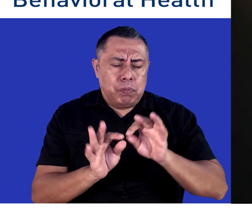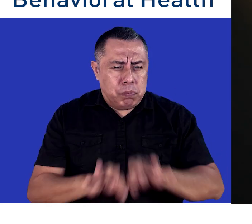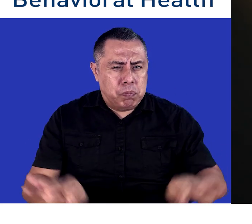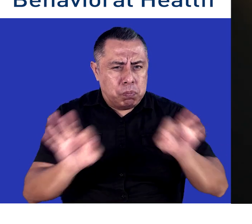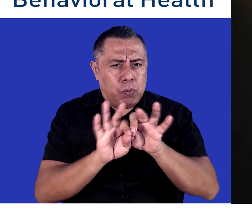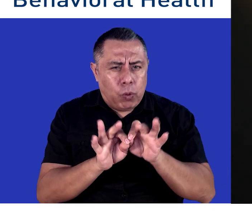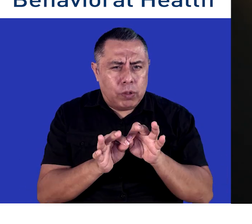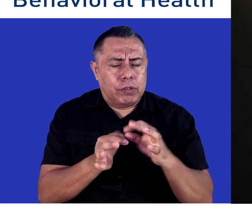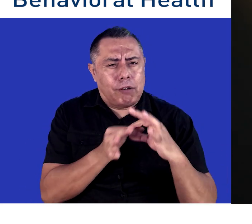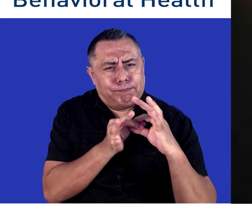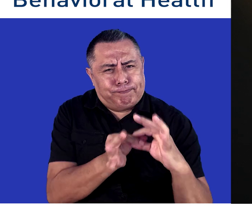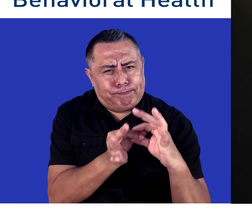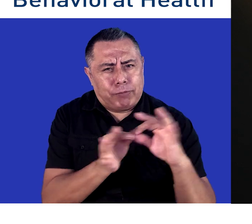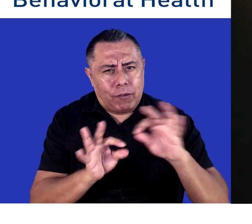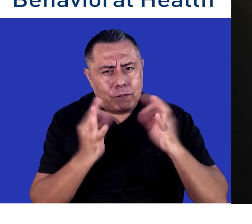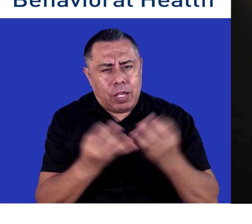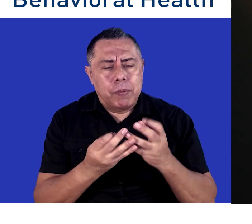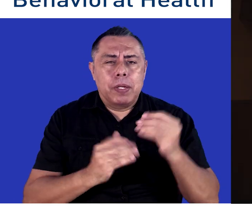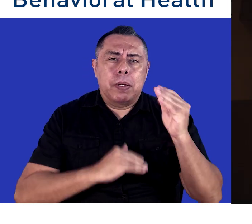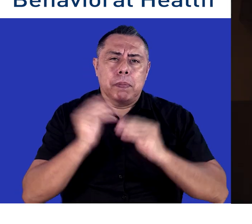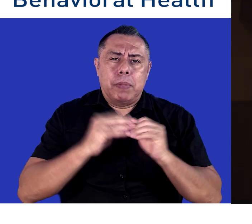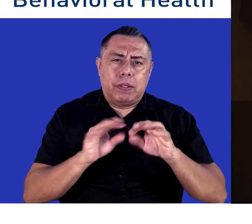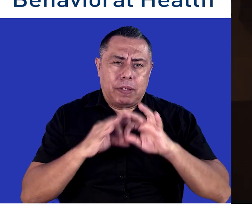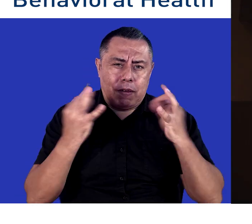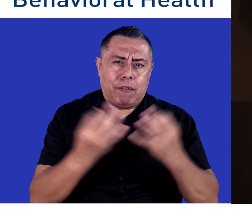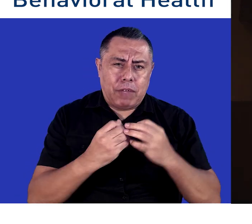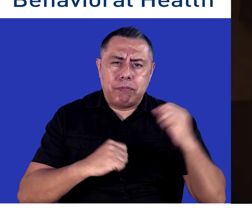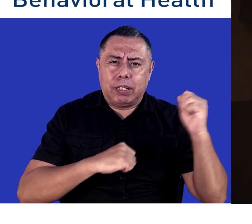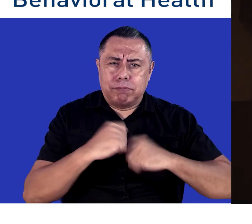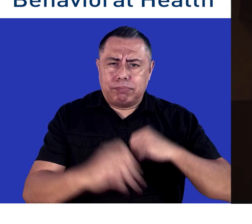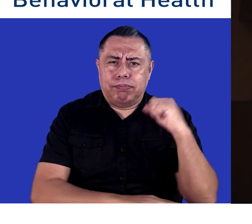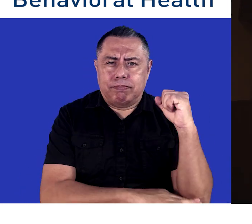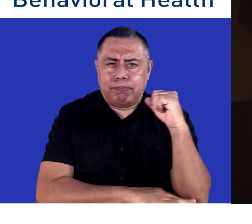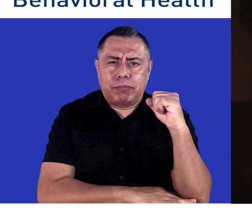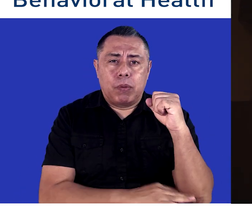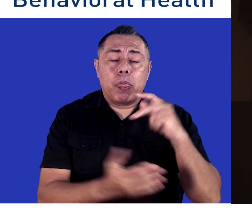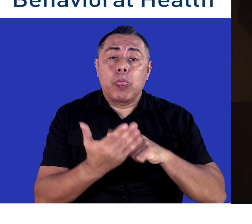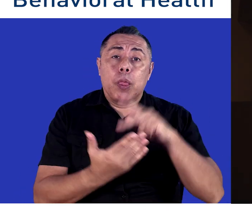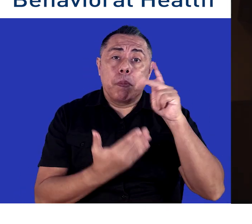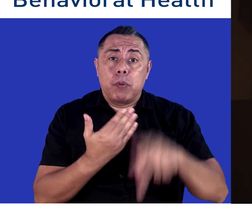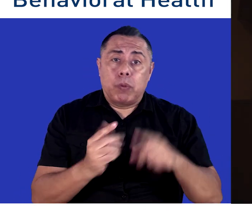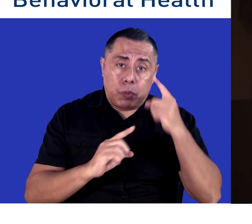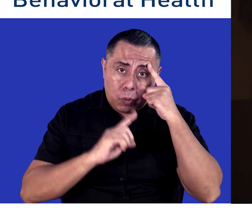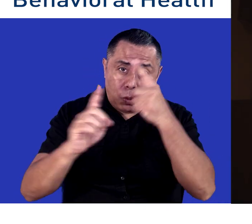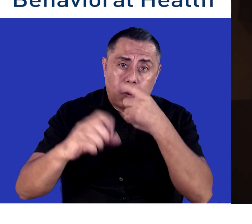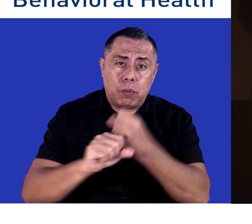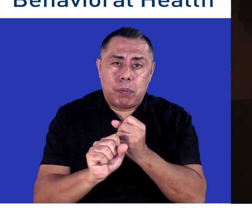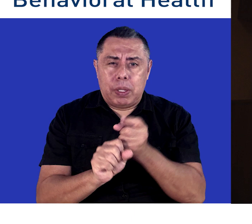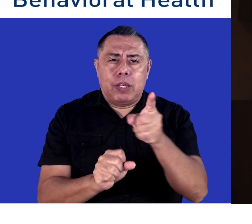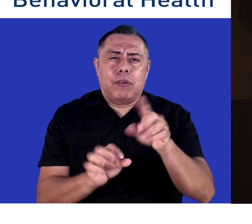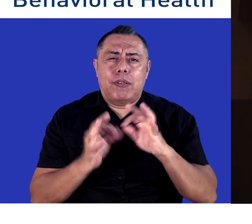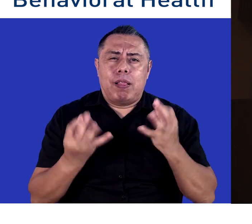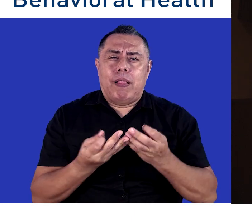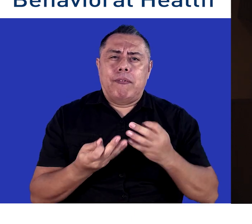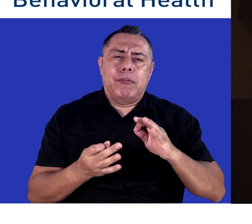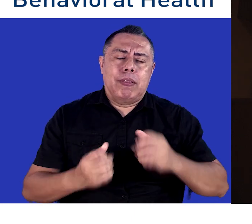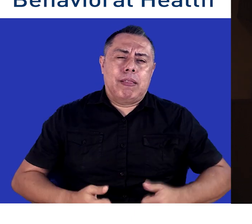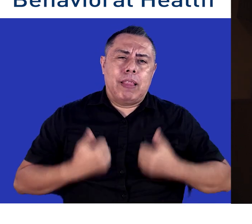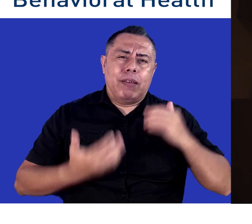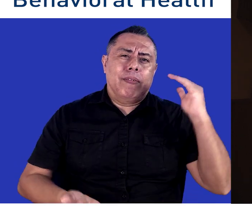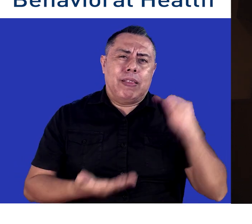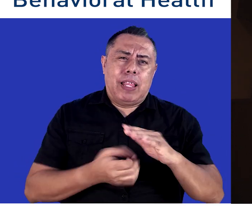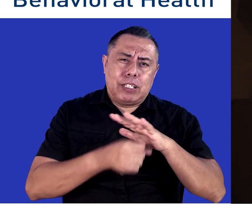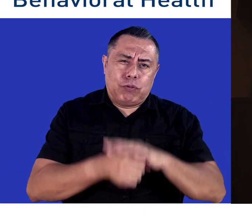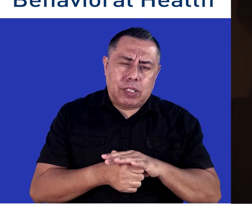evidence-based program that emphasizes the importance of strong family relationships and building family resiliency. The program